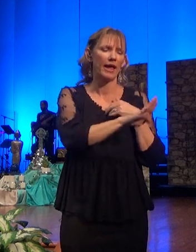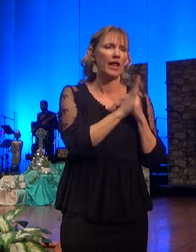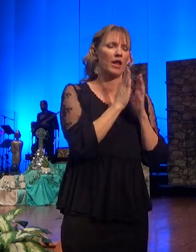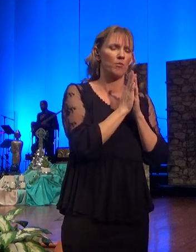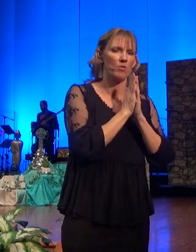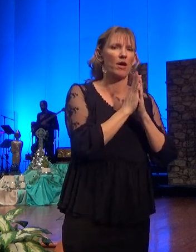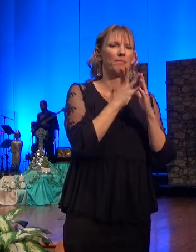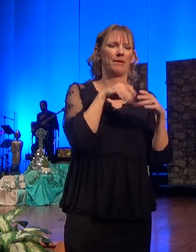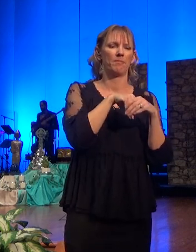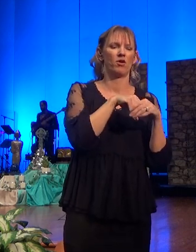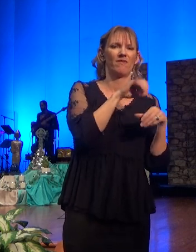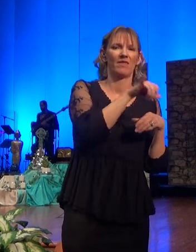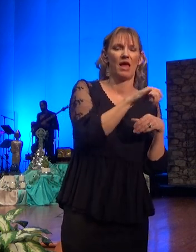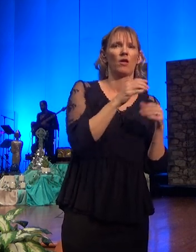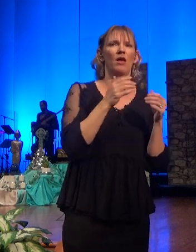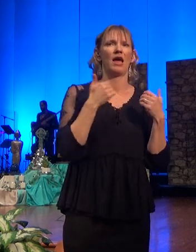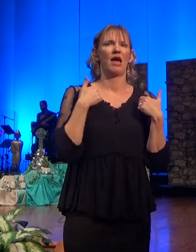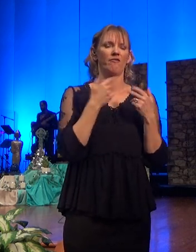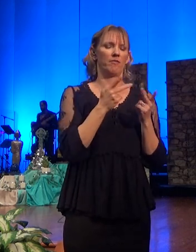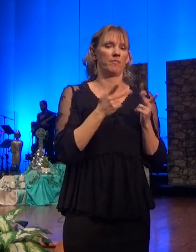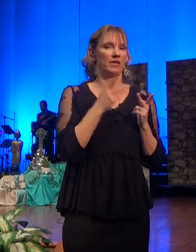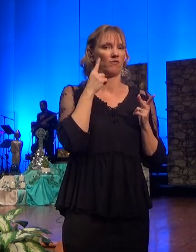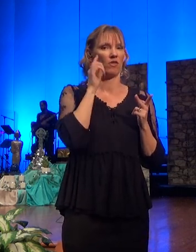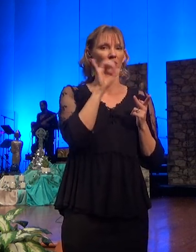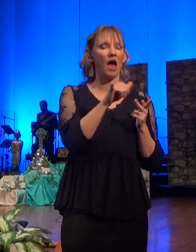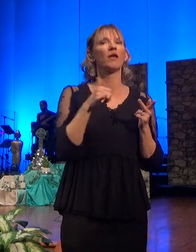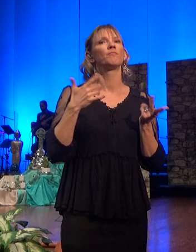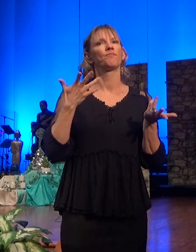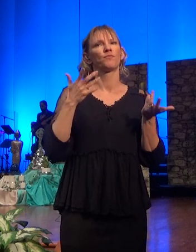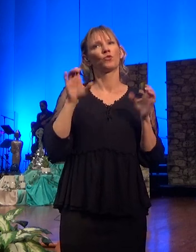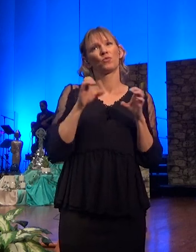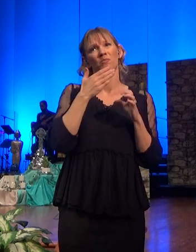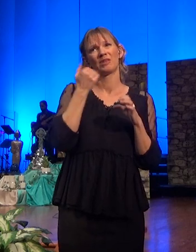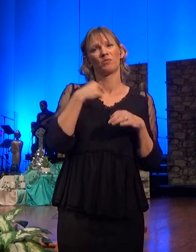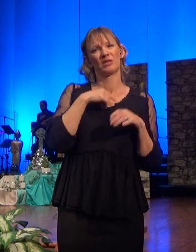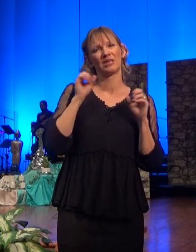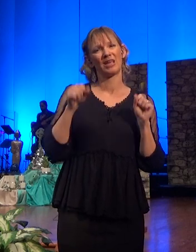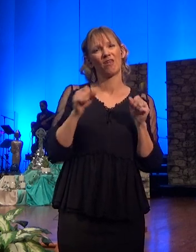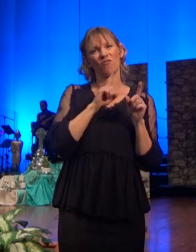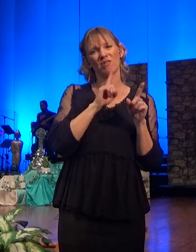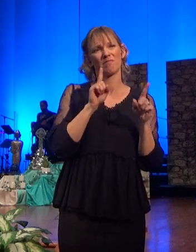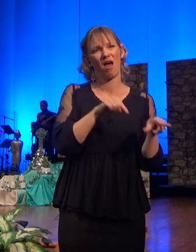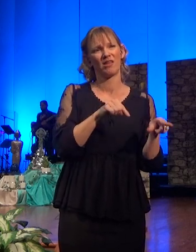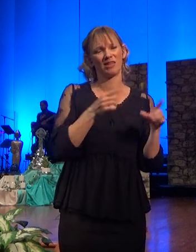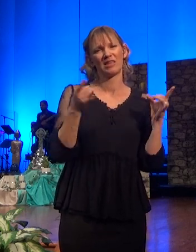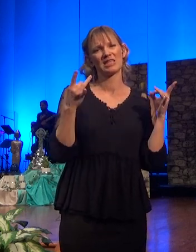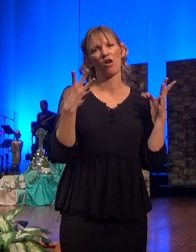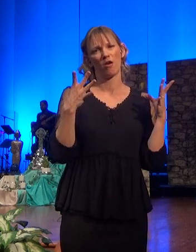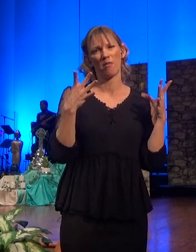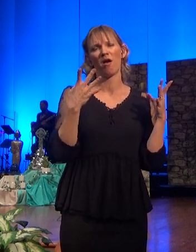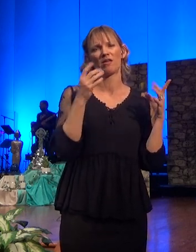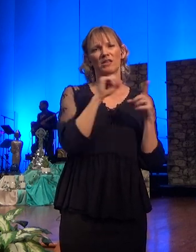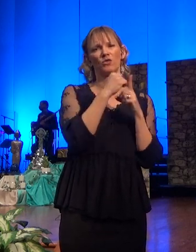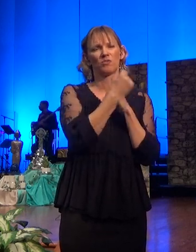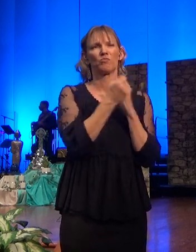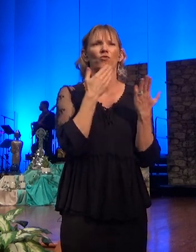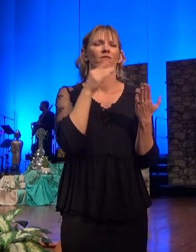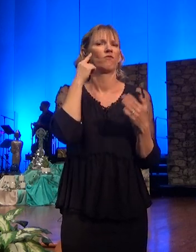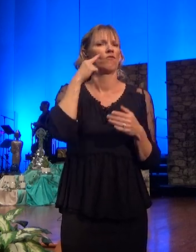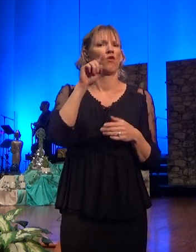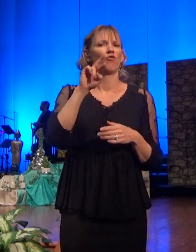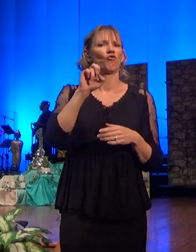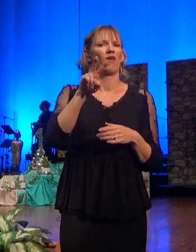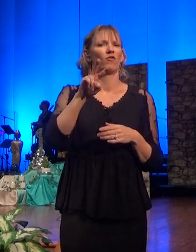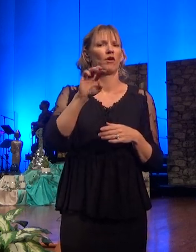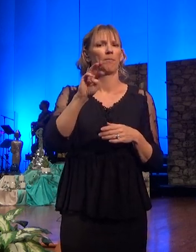that and hold space, we do the best that we can do in response to these terrible circumstances, and grateful to Reverend Millie for doing that